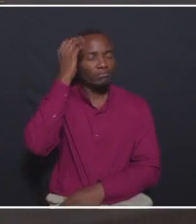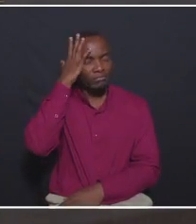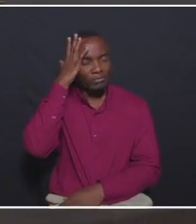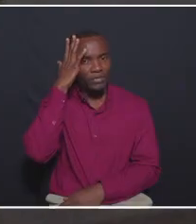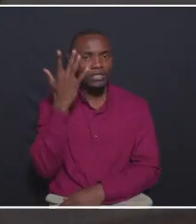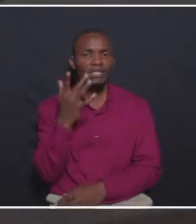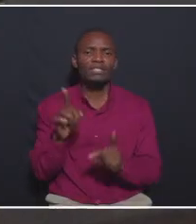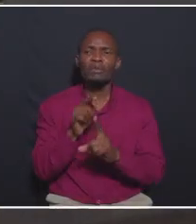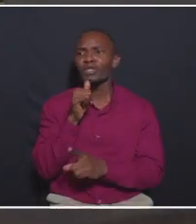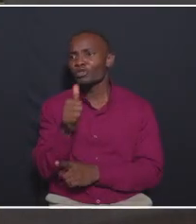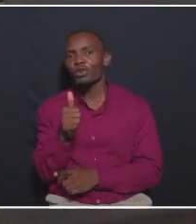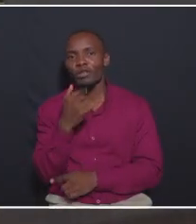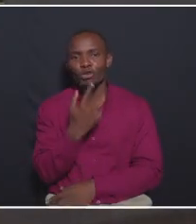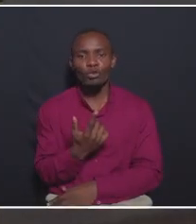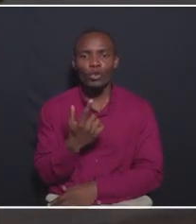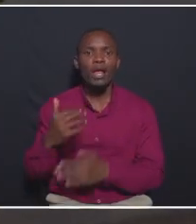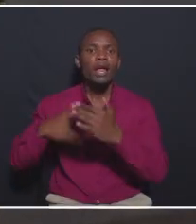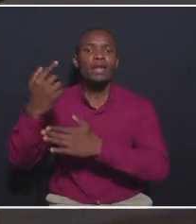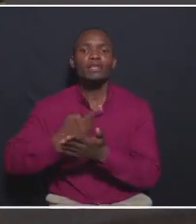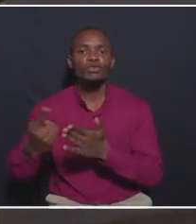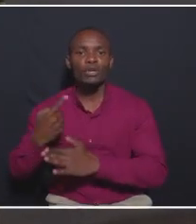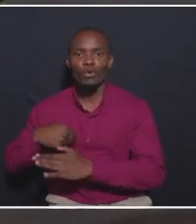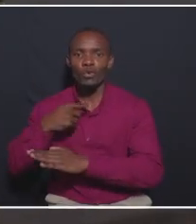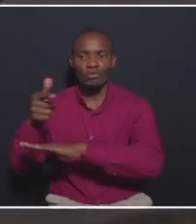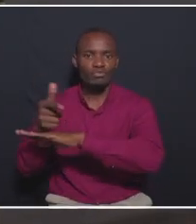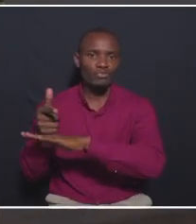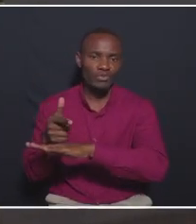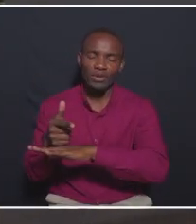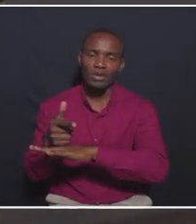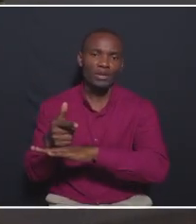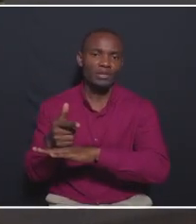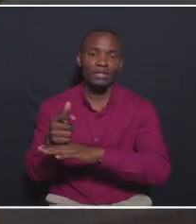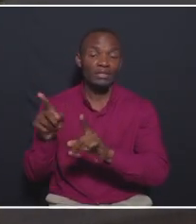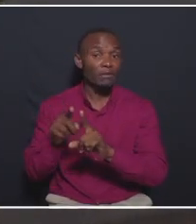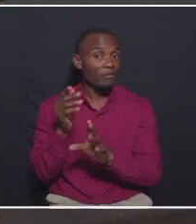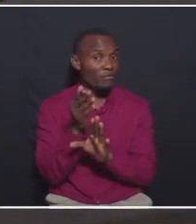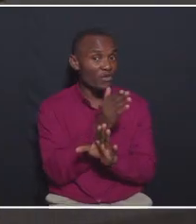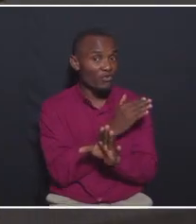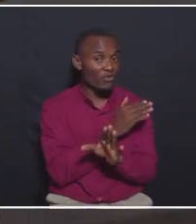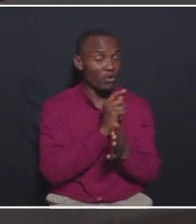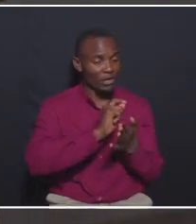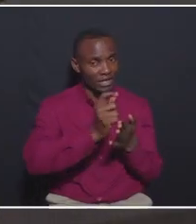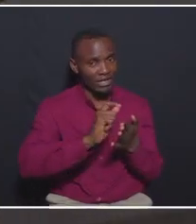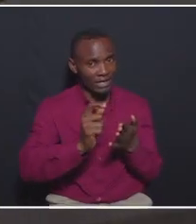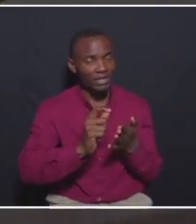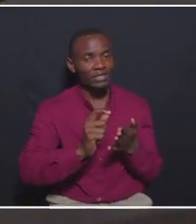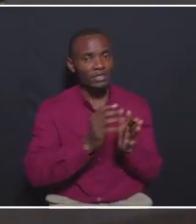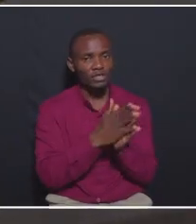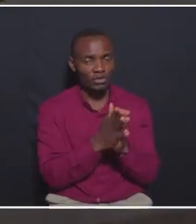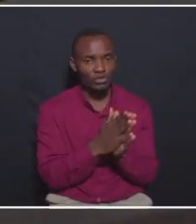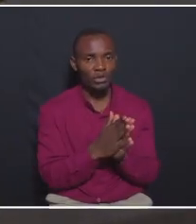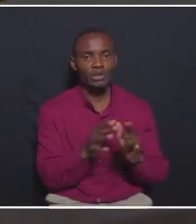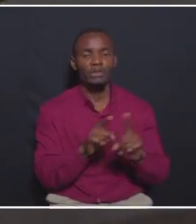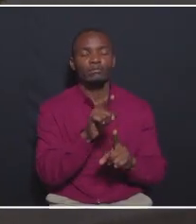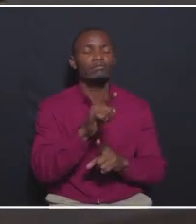shooting next week, this is the idea. It was done before. Even before scripting, even before writing, she